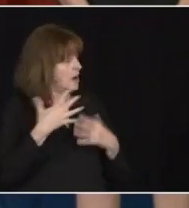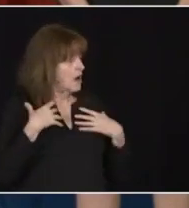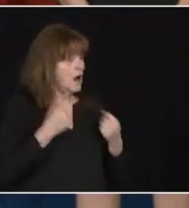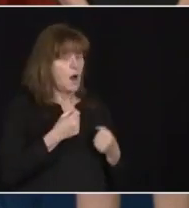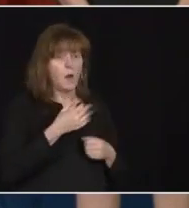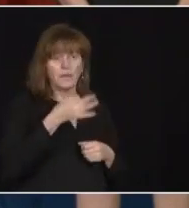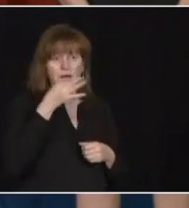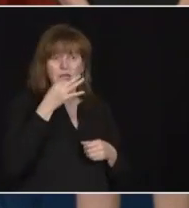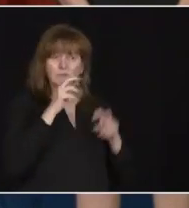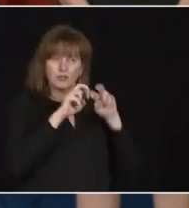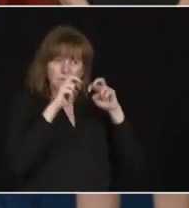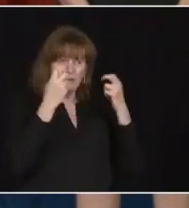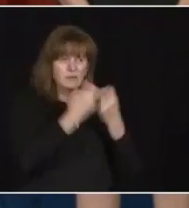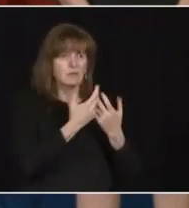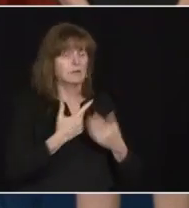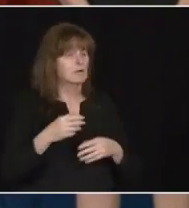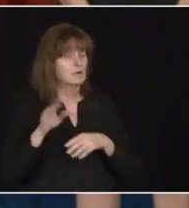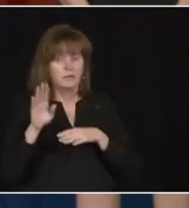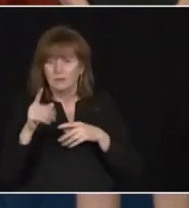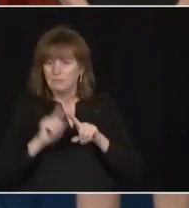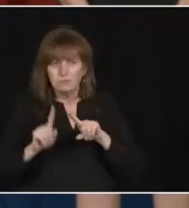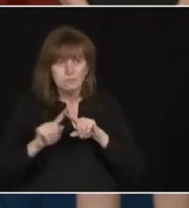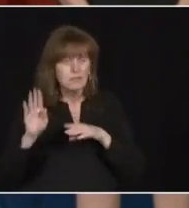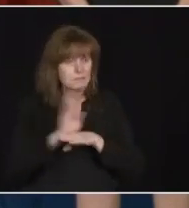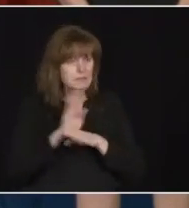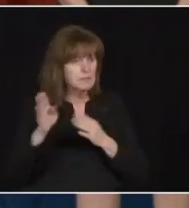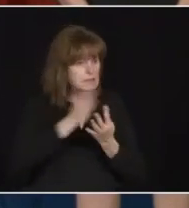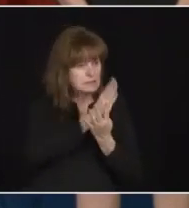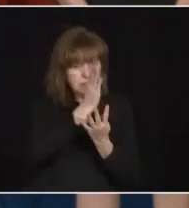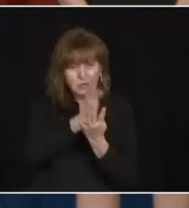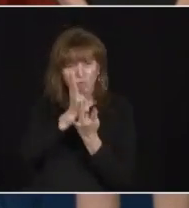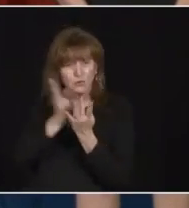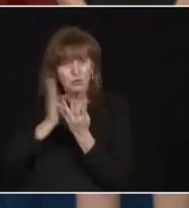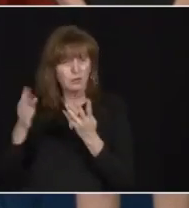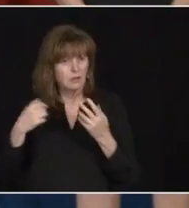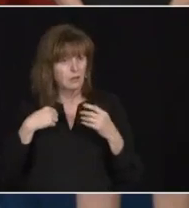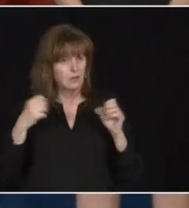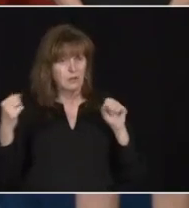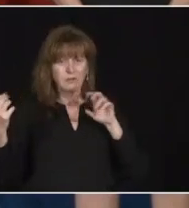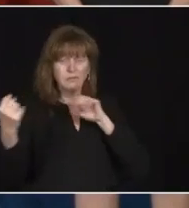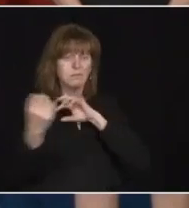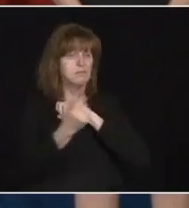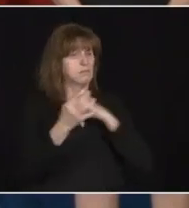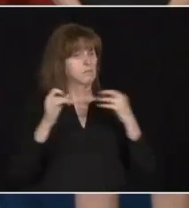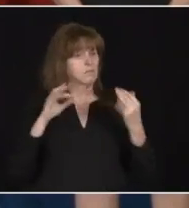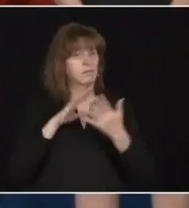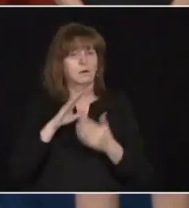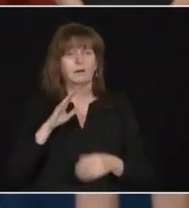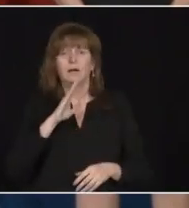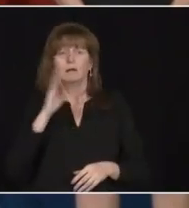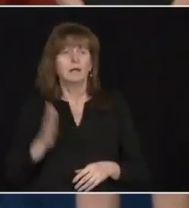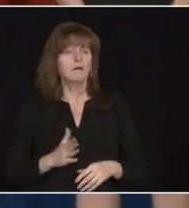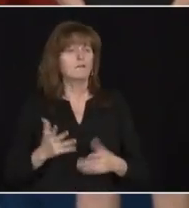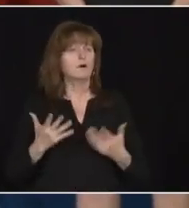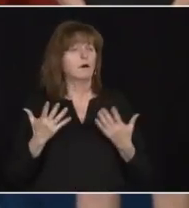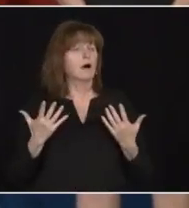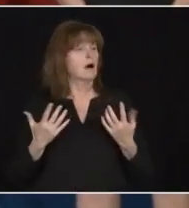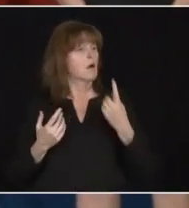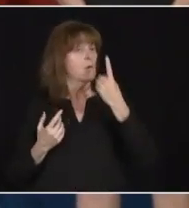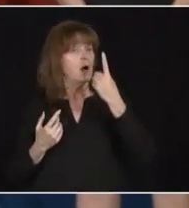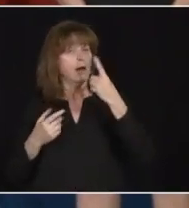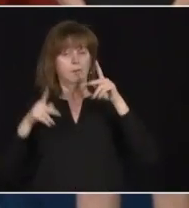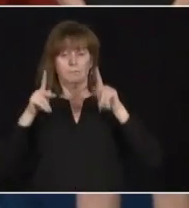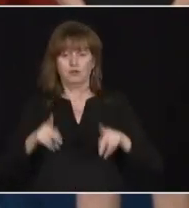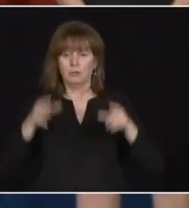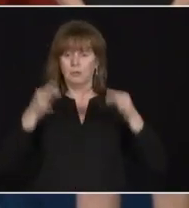in, and we get their input. Now, there's never a decision that one person makes. I don't make a decision by